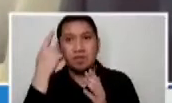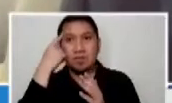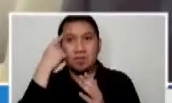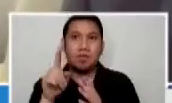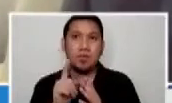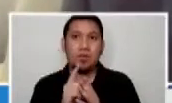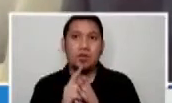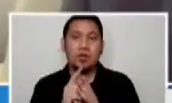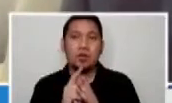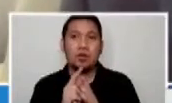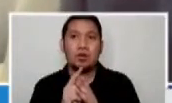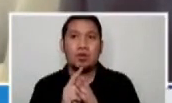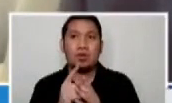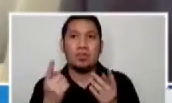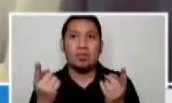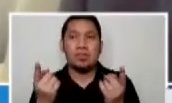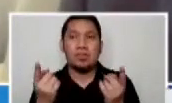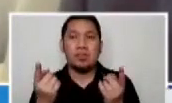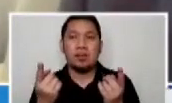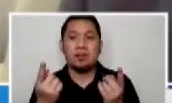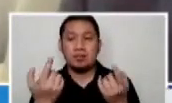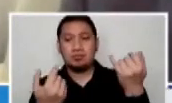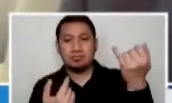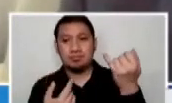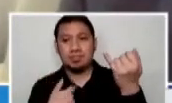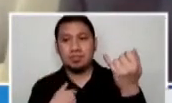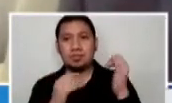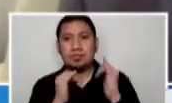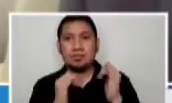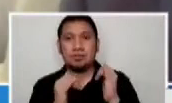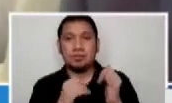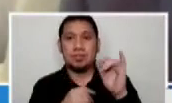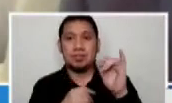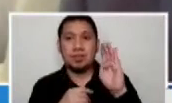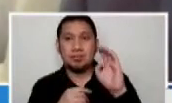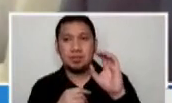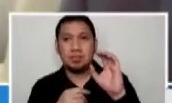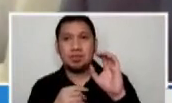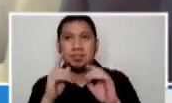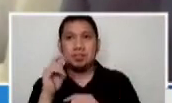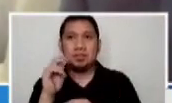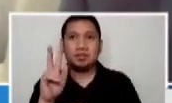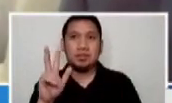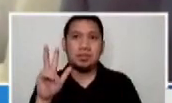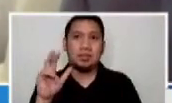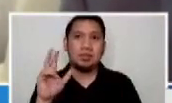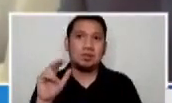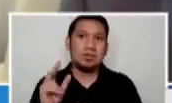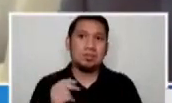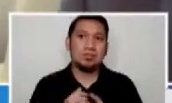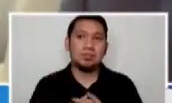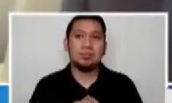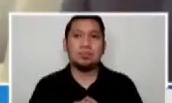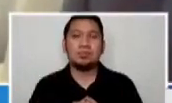Arabia. There were around 47. And we accommodated them at the central office of